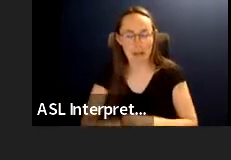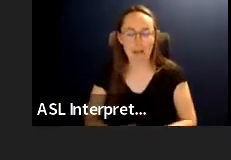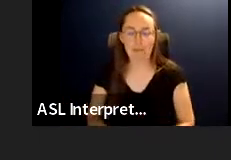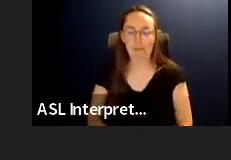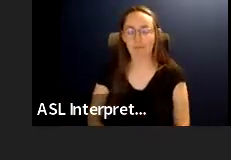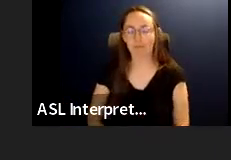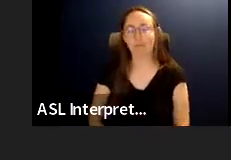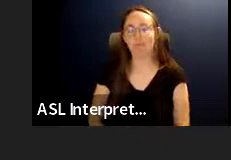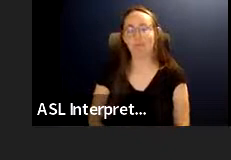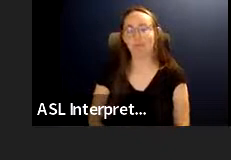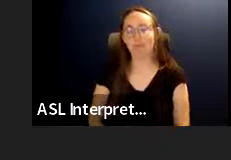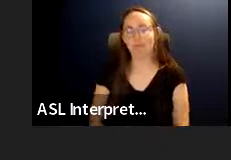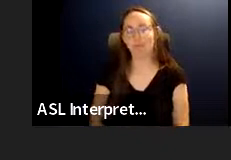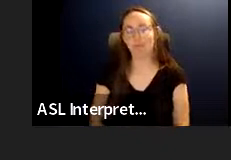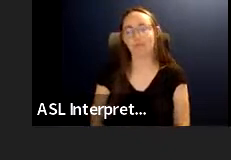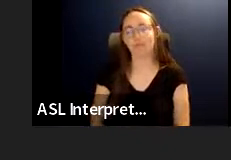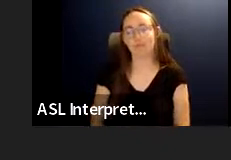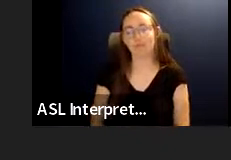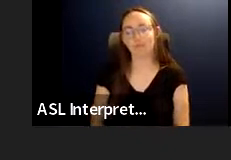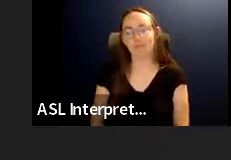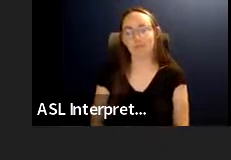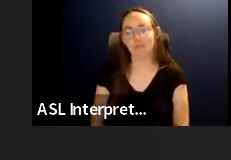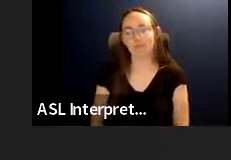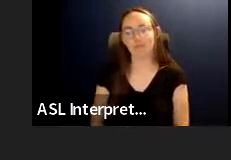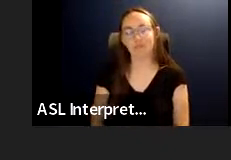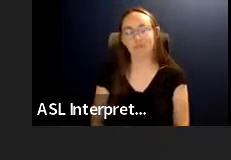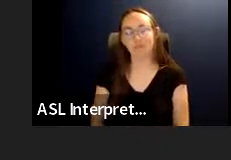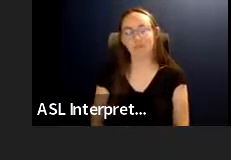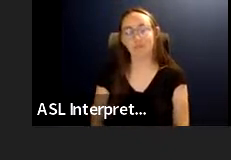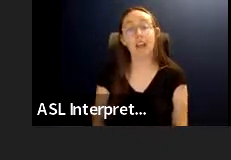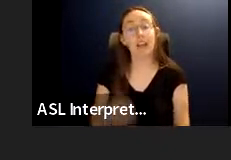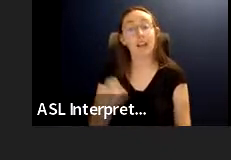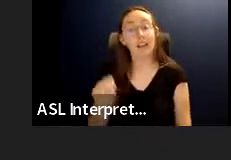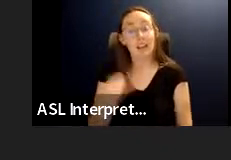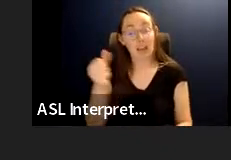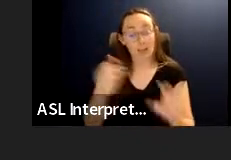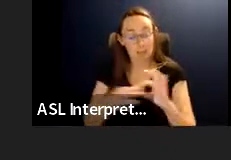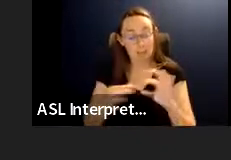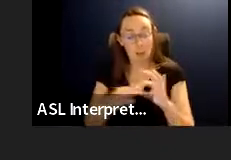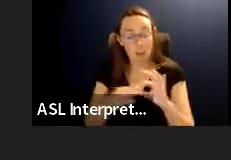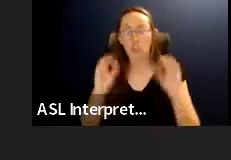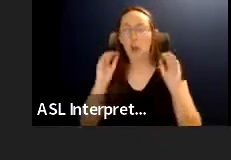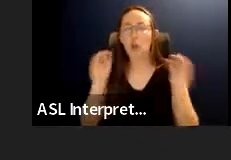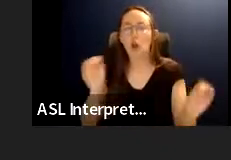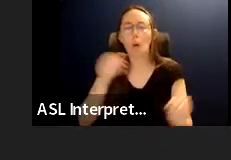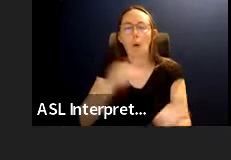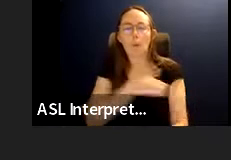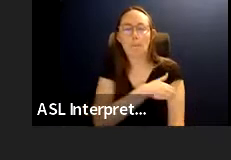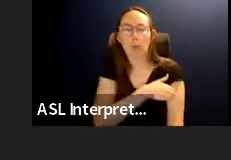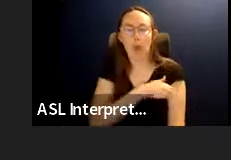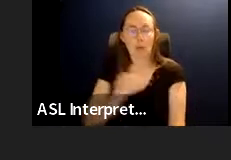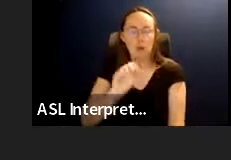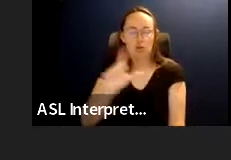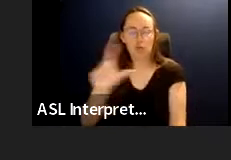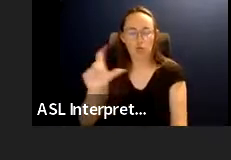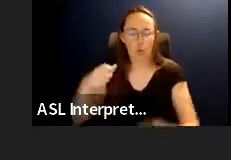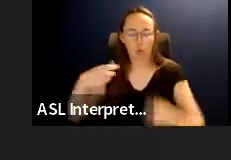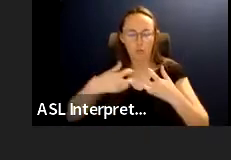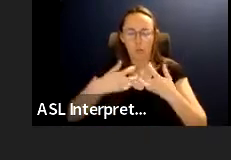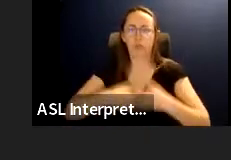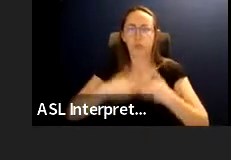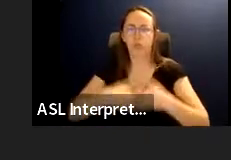The other part I wanted to mention was that I don't believe in using any power tools. Power tools